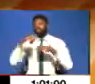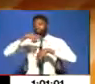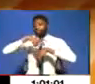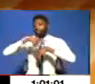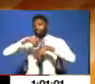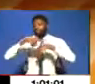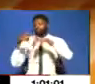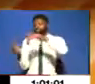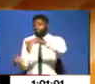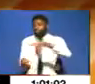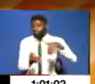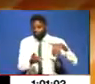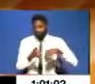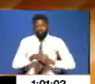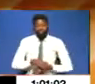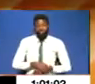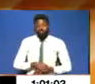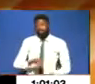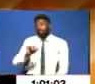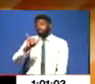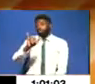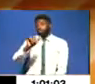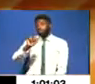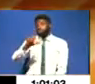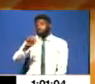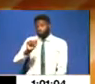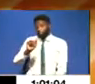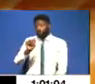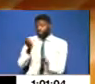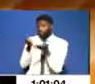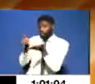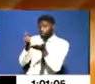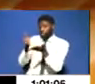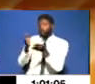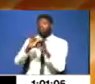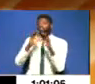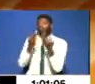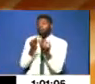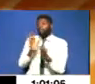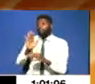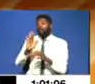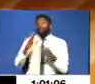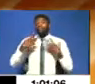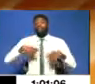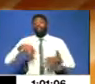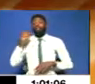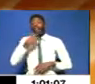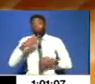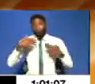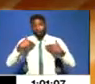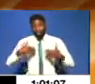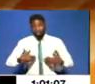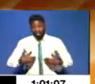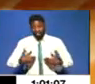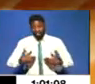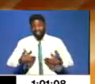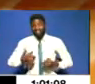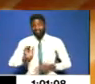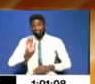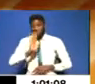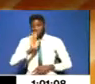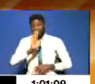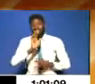Right, and we begin in Yala, where families of the victims of the Yala dumped bodies incident are pleading with the government to investigate the